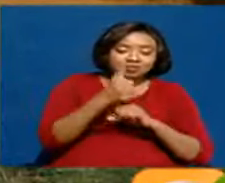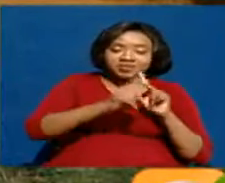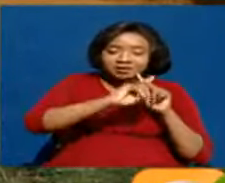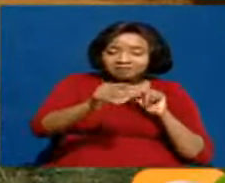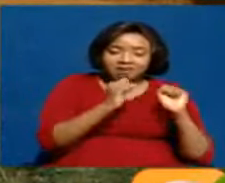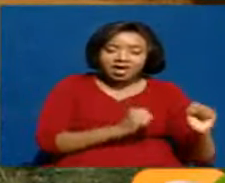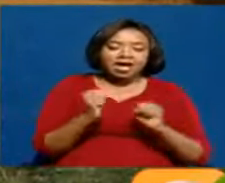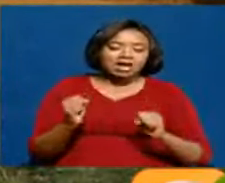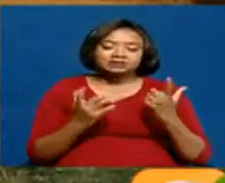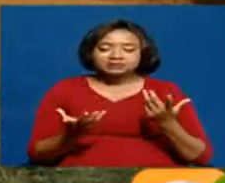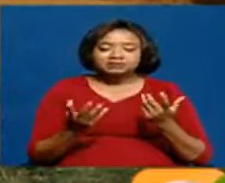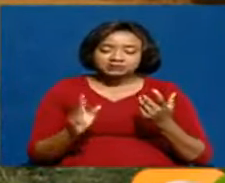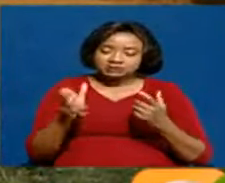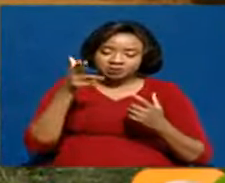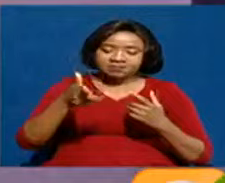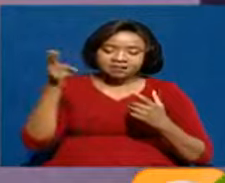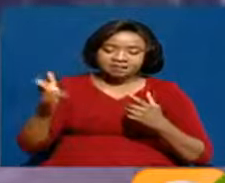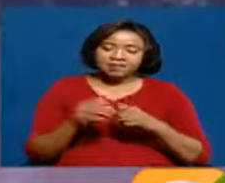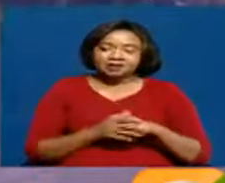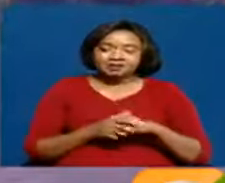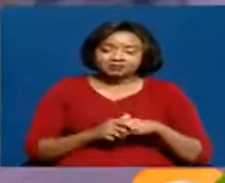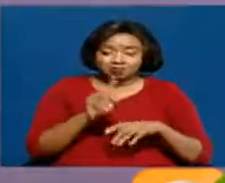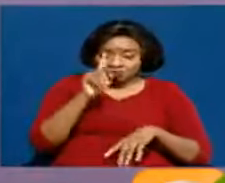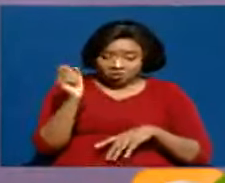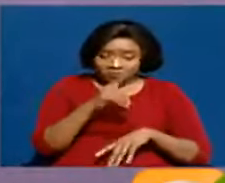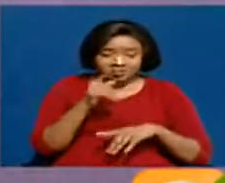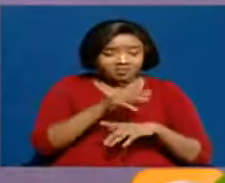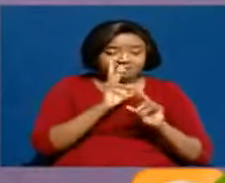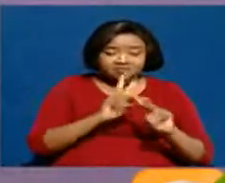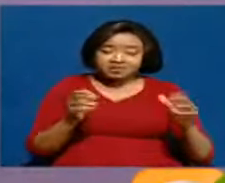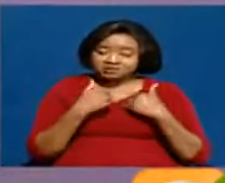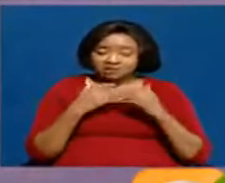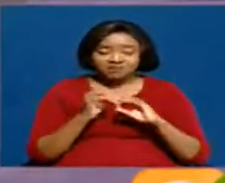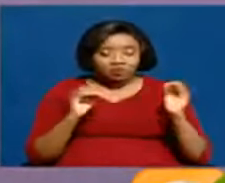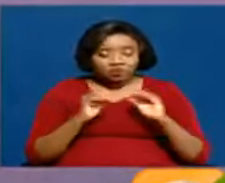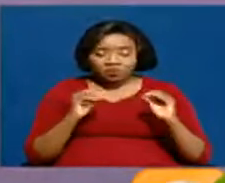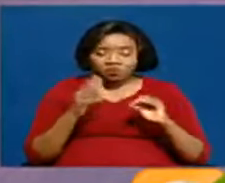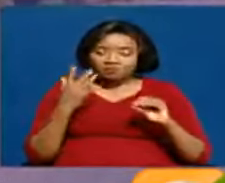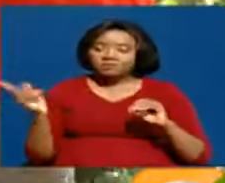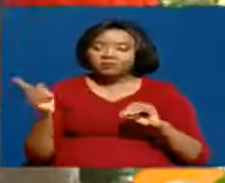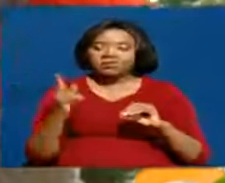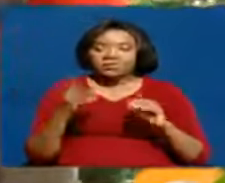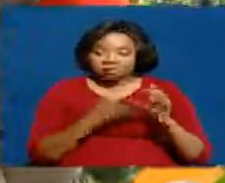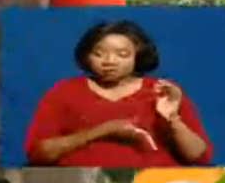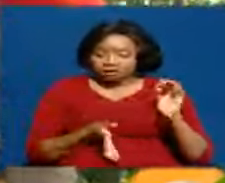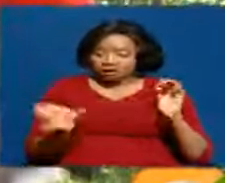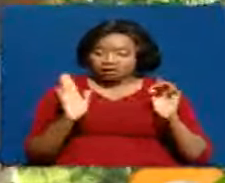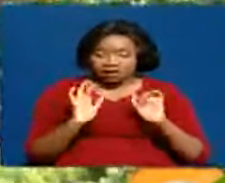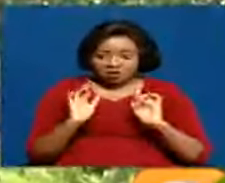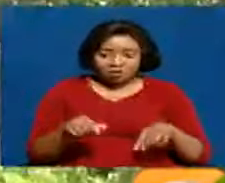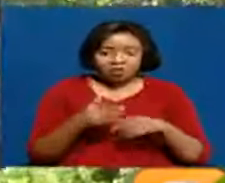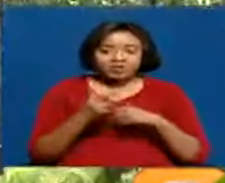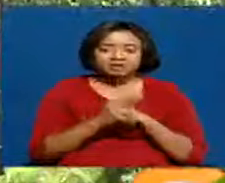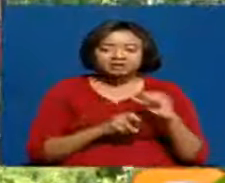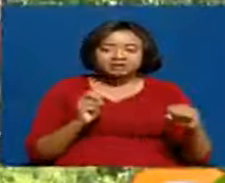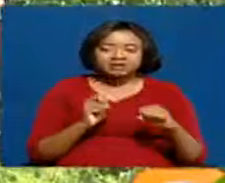say the robbers have caused them sleepless nights for 1 month. The suspects staged attacks at night. The villagers say